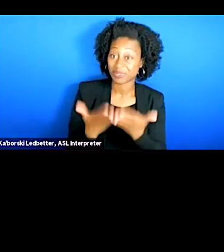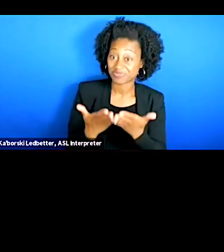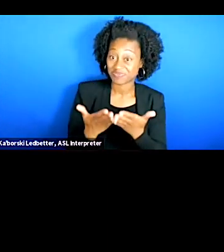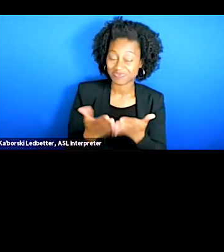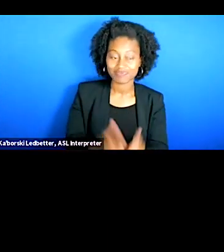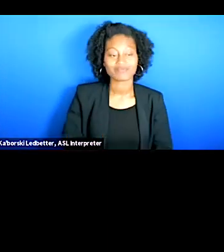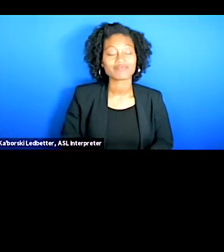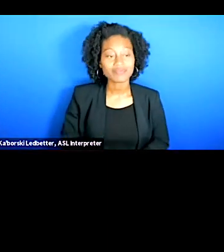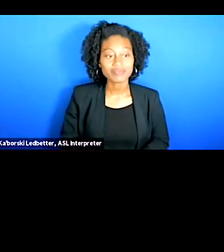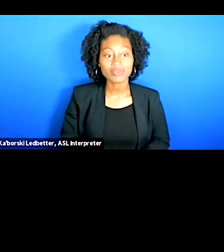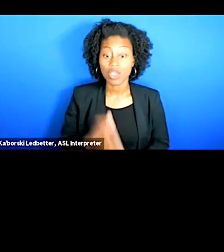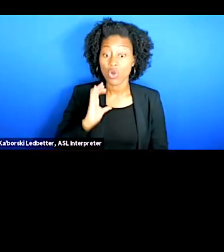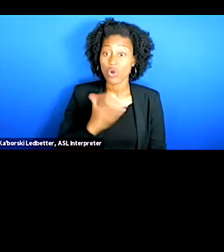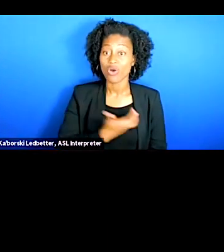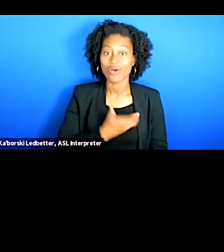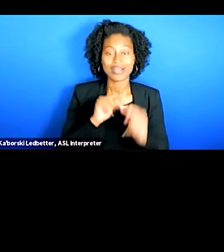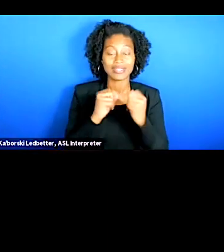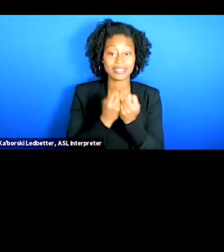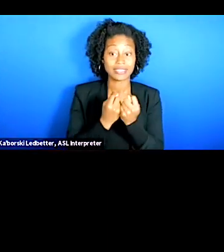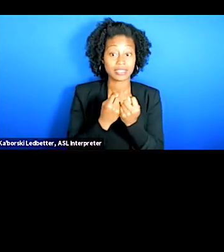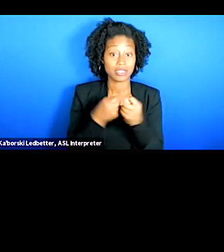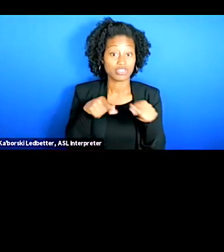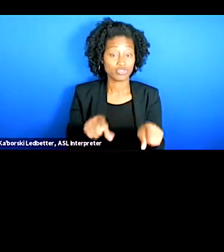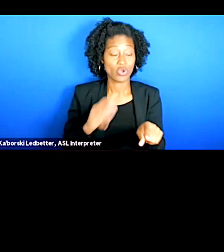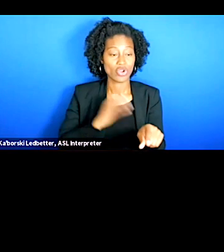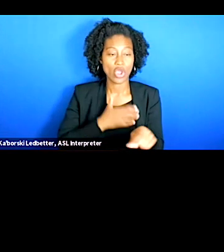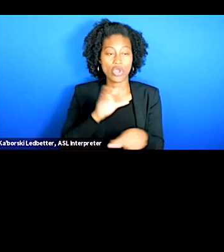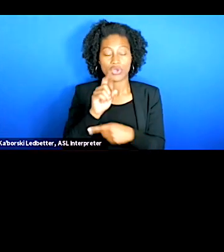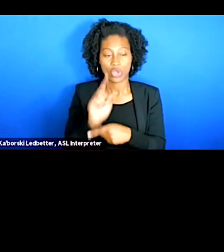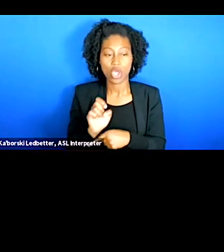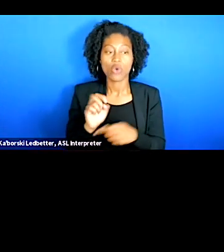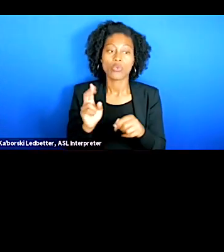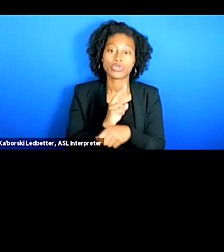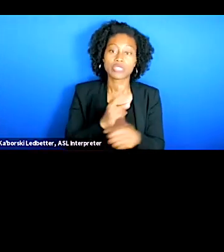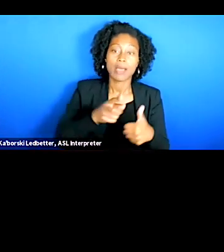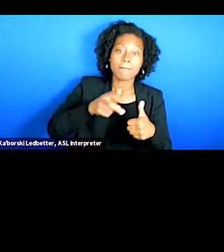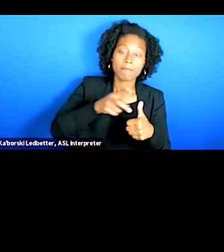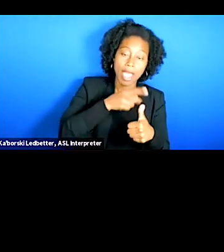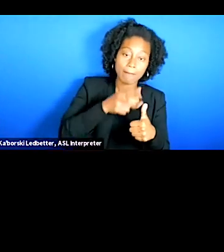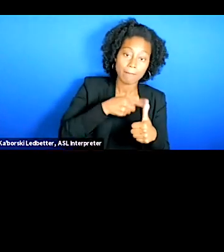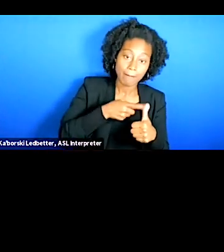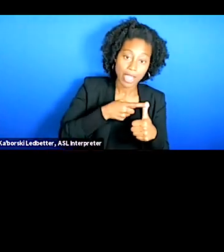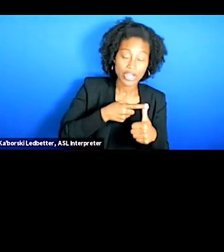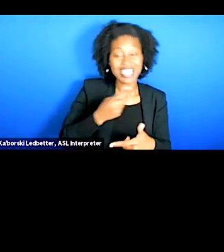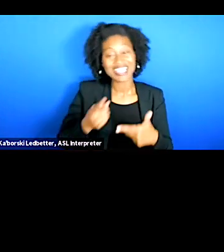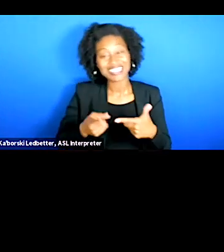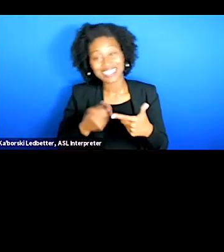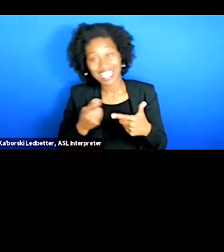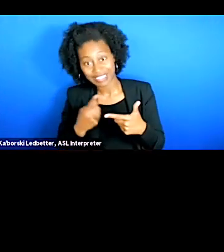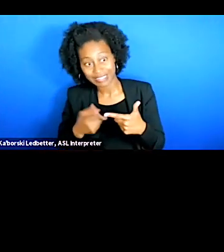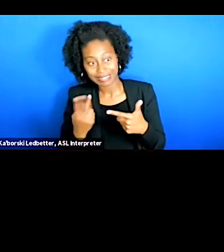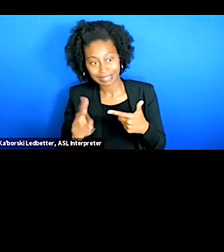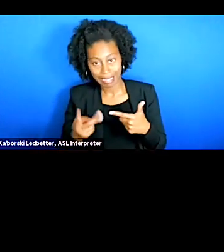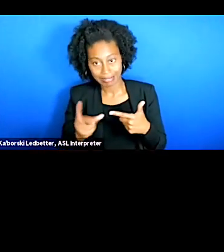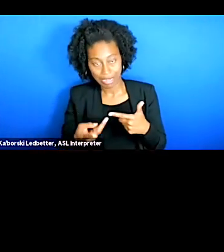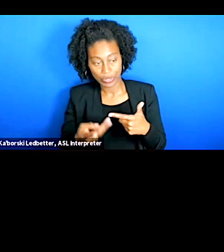When our team codes, we utilize primary and secondary codes. Primary codes are